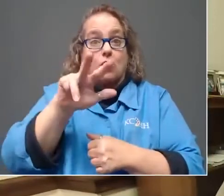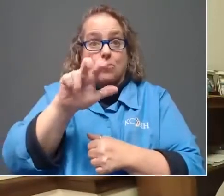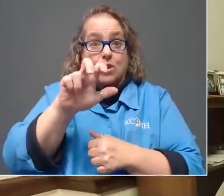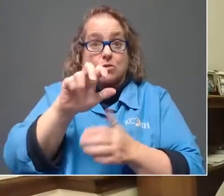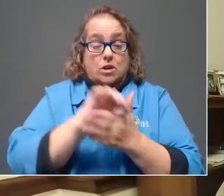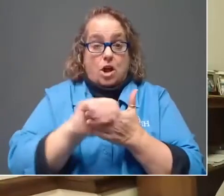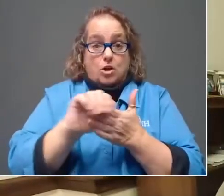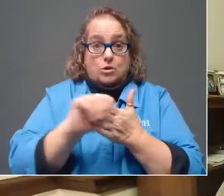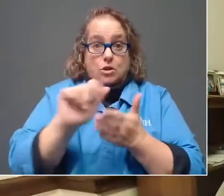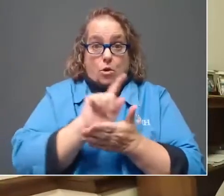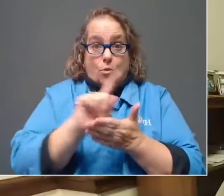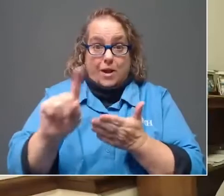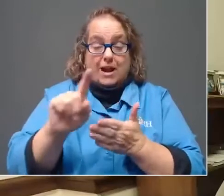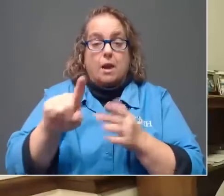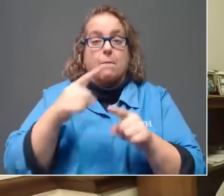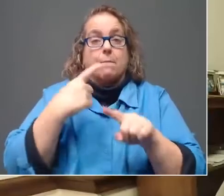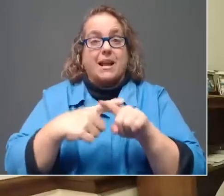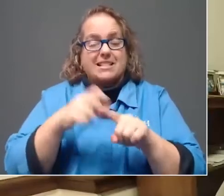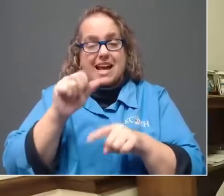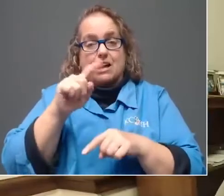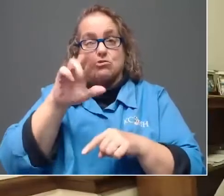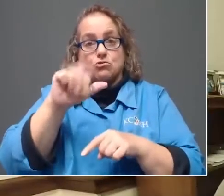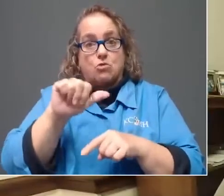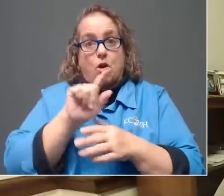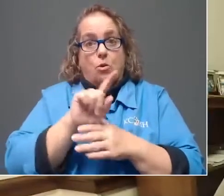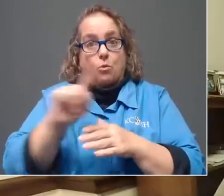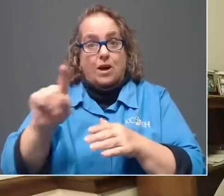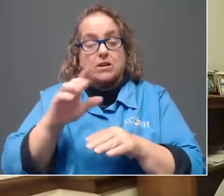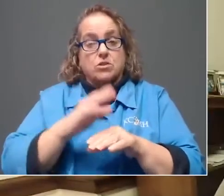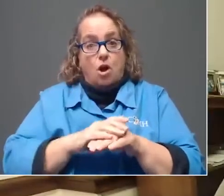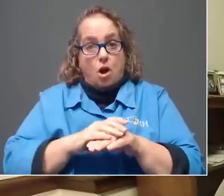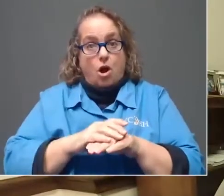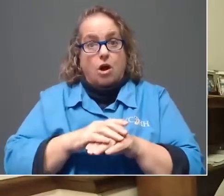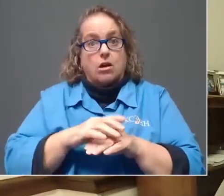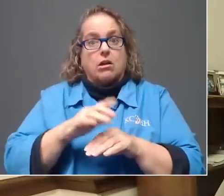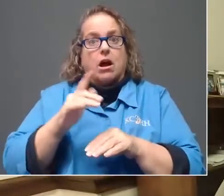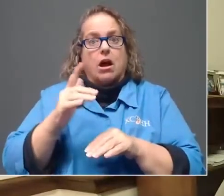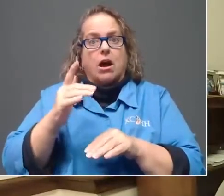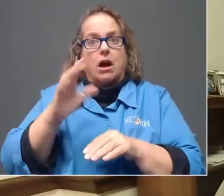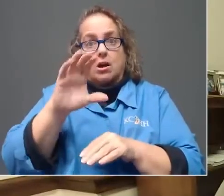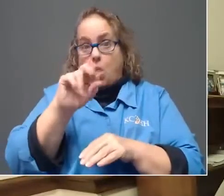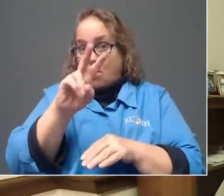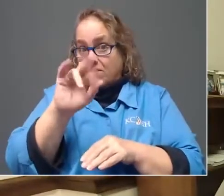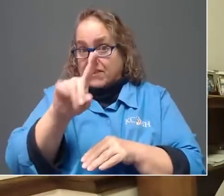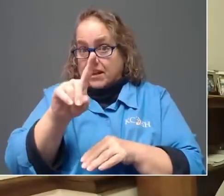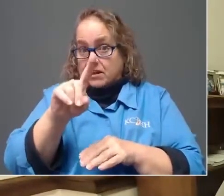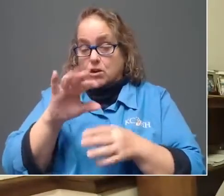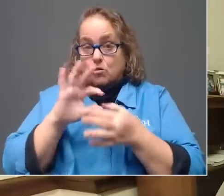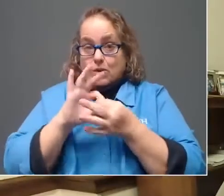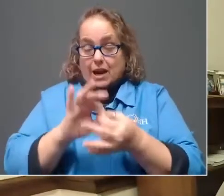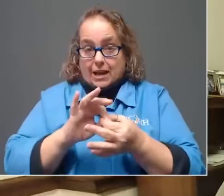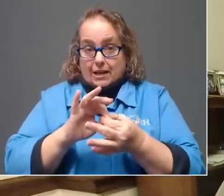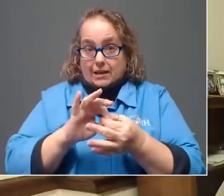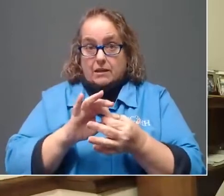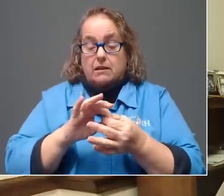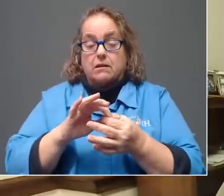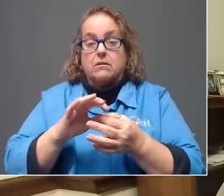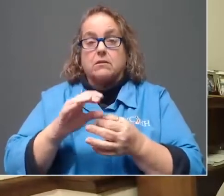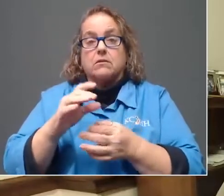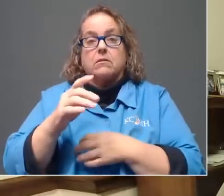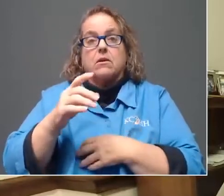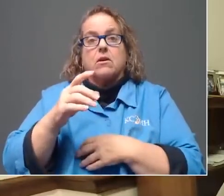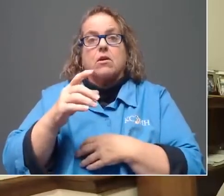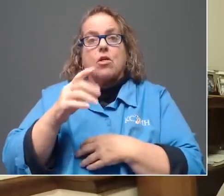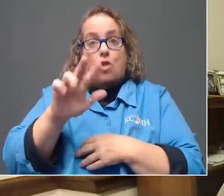extra weeks on the pandemic-related claims. The $300 a week, we believe that we've got the